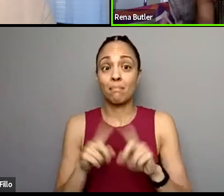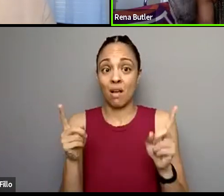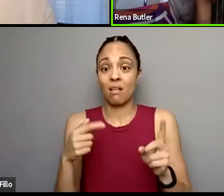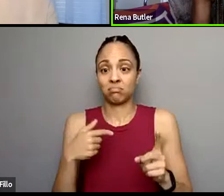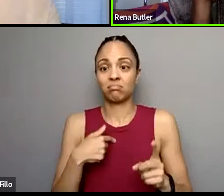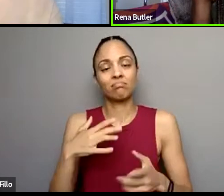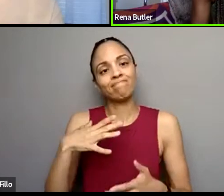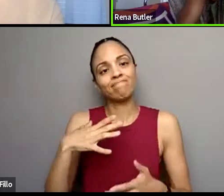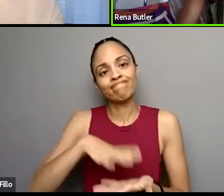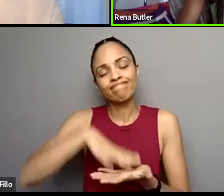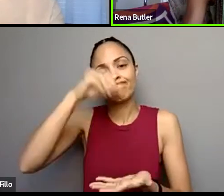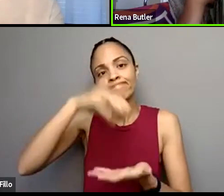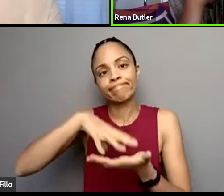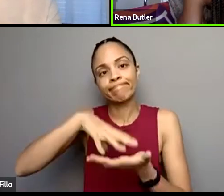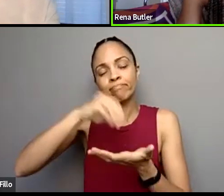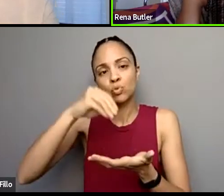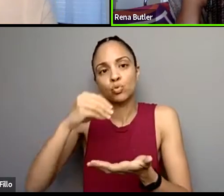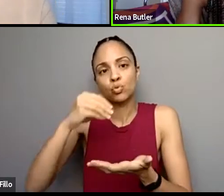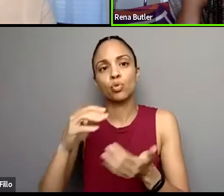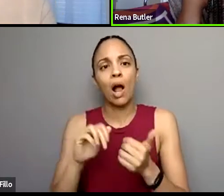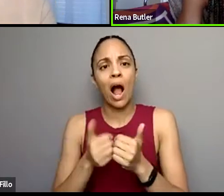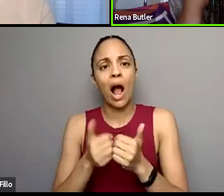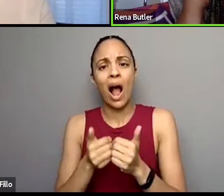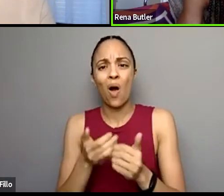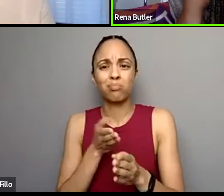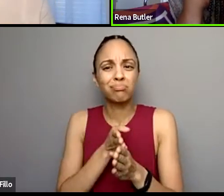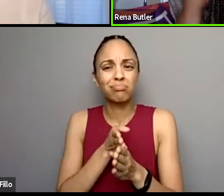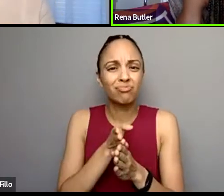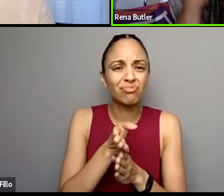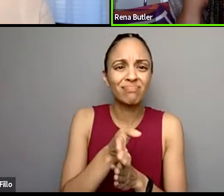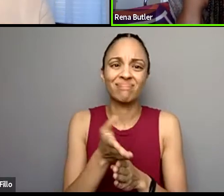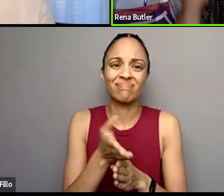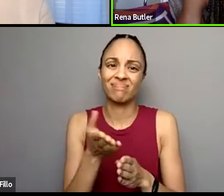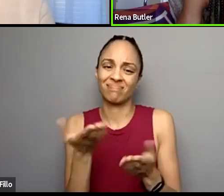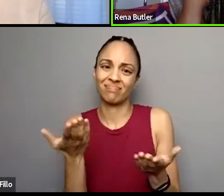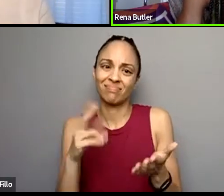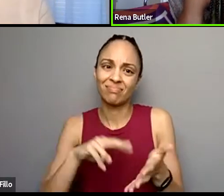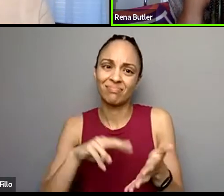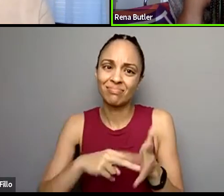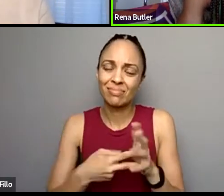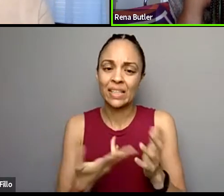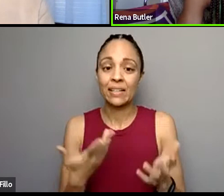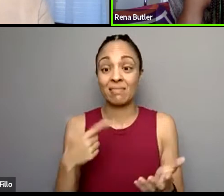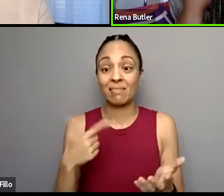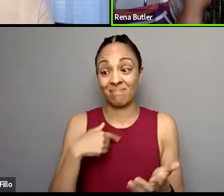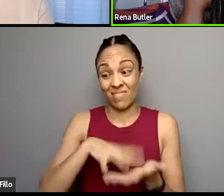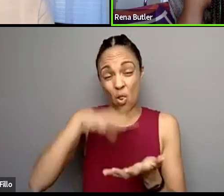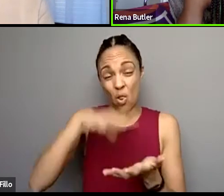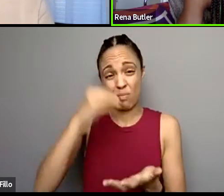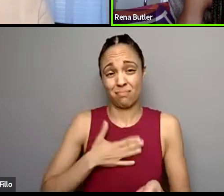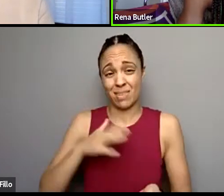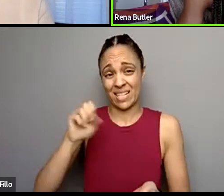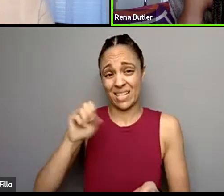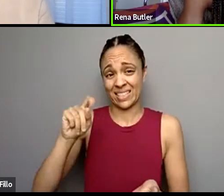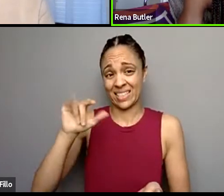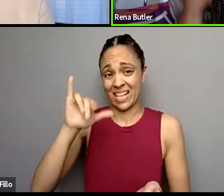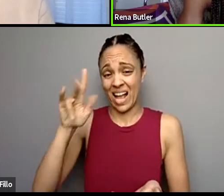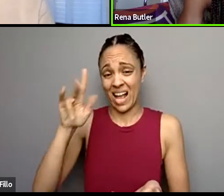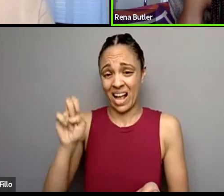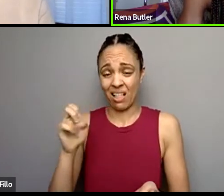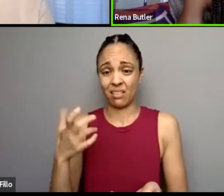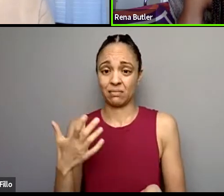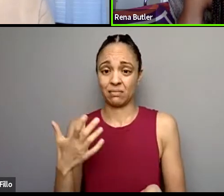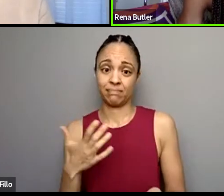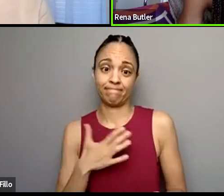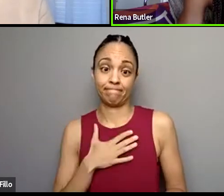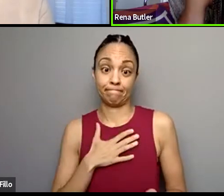as an artist, I think. The way, what my style was, what I was really made out of, I think how much I